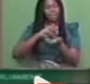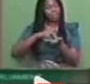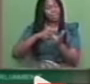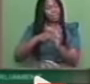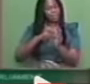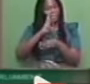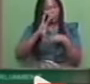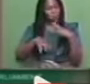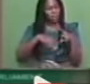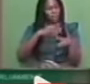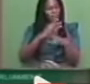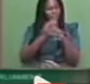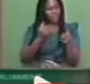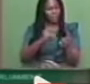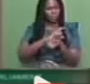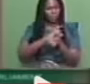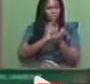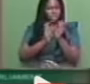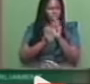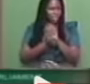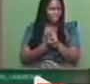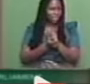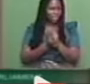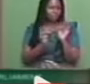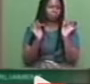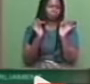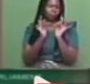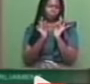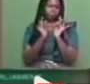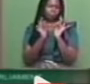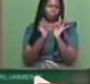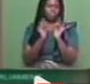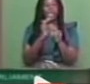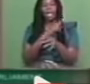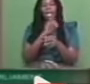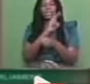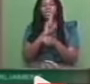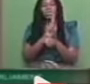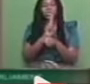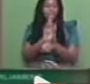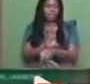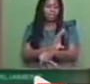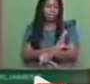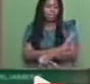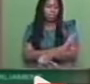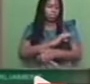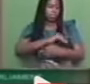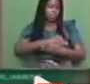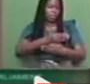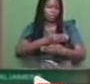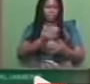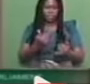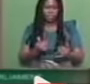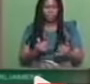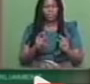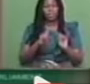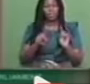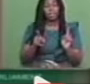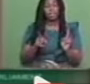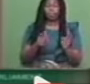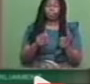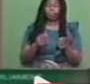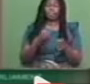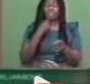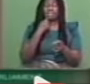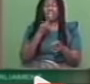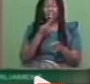remote learning, online work processes, government distributes reams of photocopying paper, and you know what? To schools that don't even